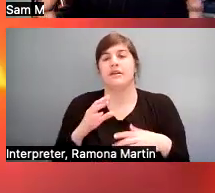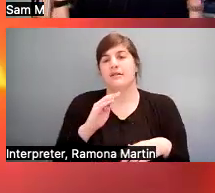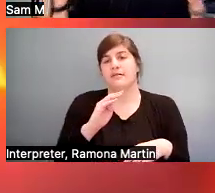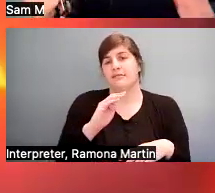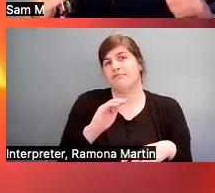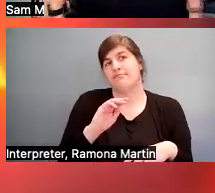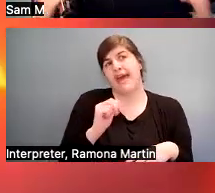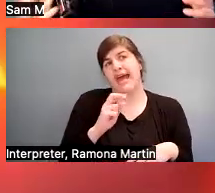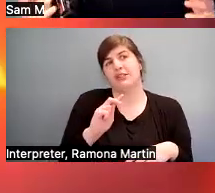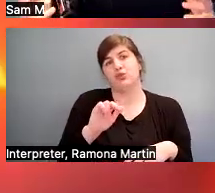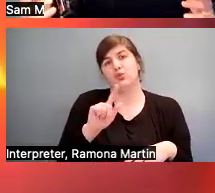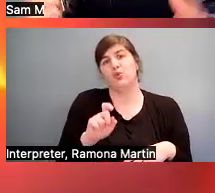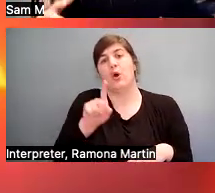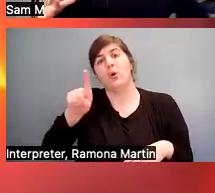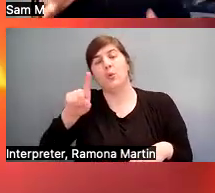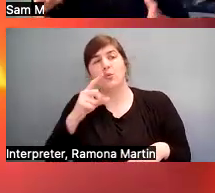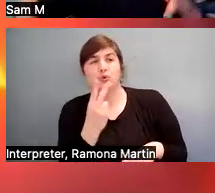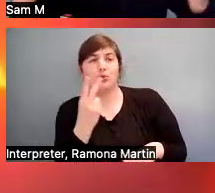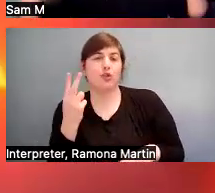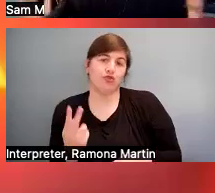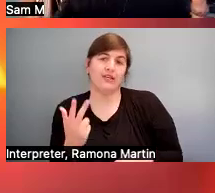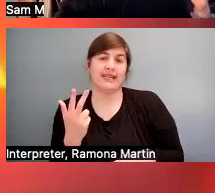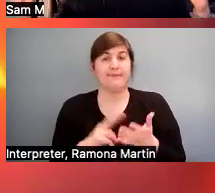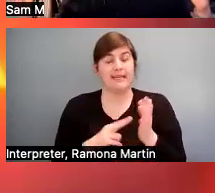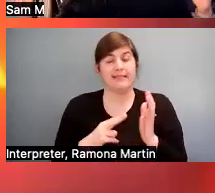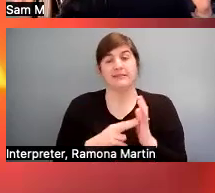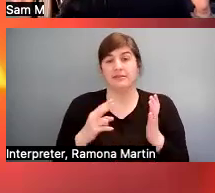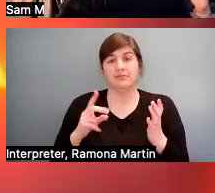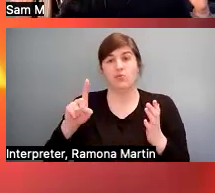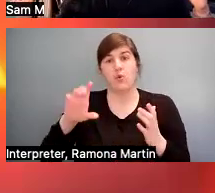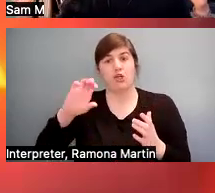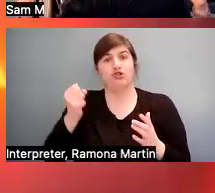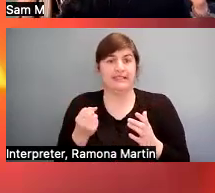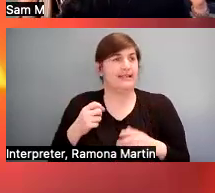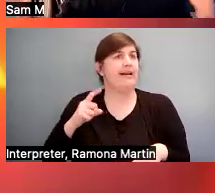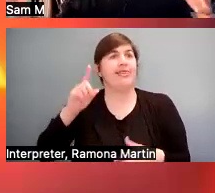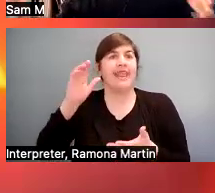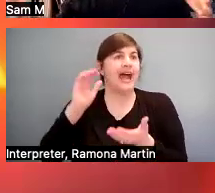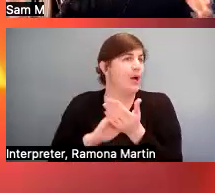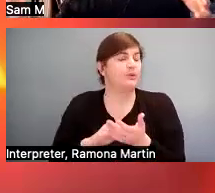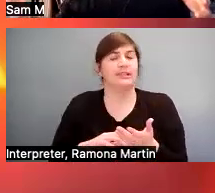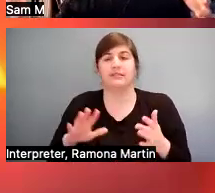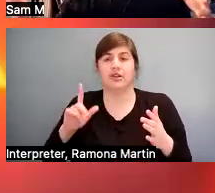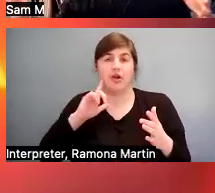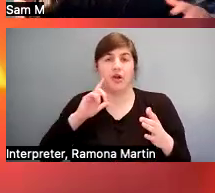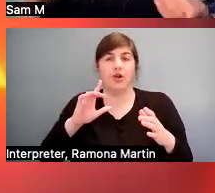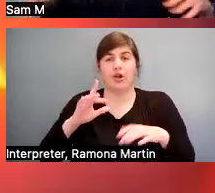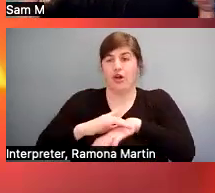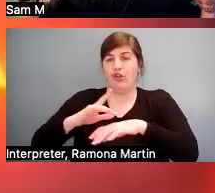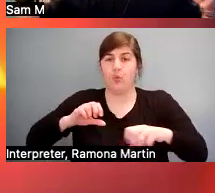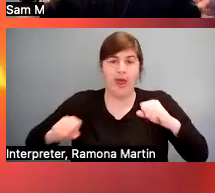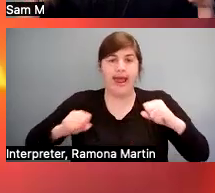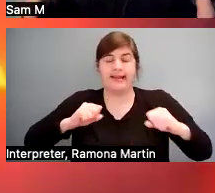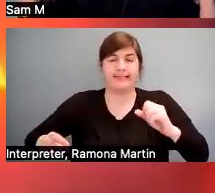there will be hundreds and thousands of them as that magma is coming towards the surface. So earthquakes are a really good sign. So earthquakes